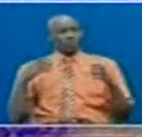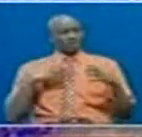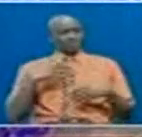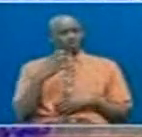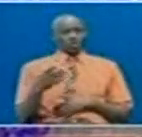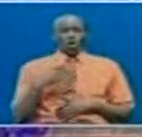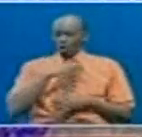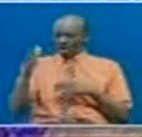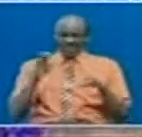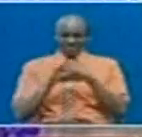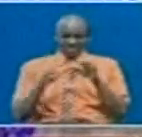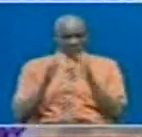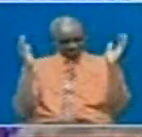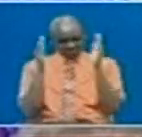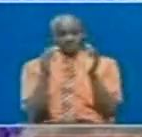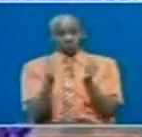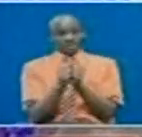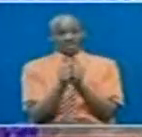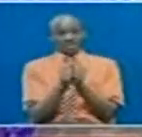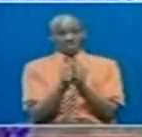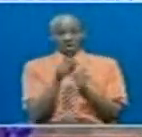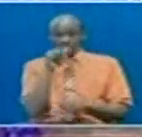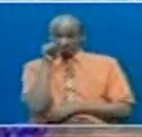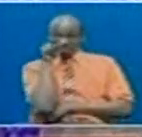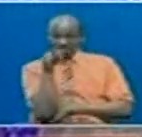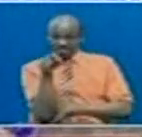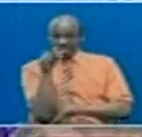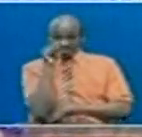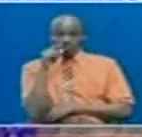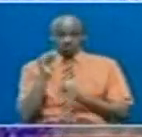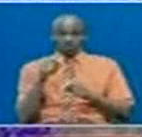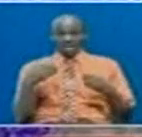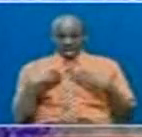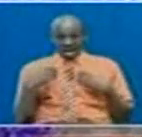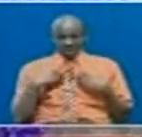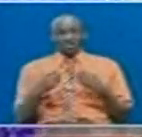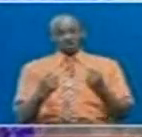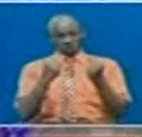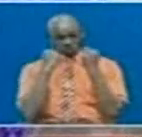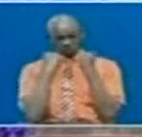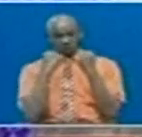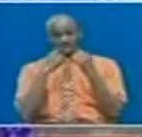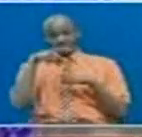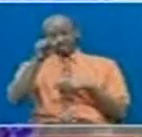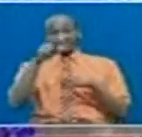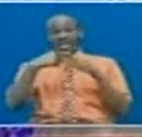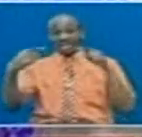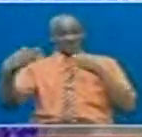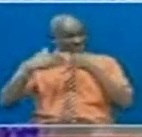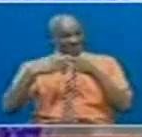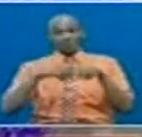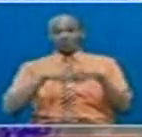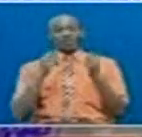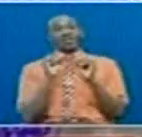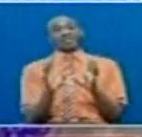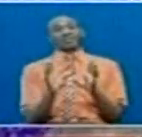to the front. And it is that which is going to form an unbreakable barrier. It is that that's